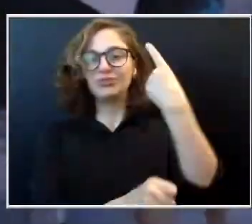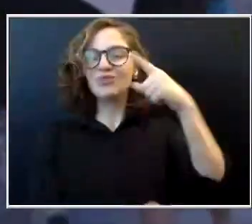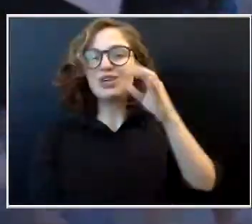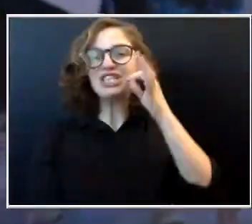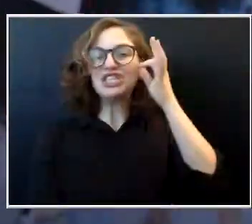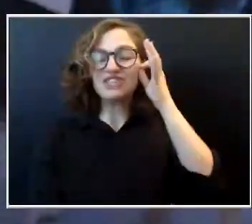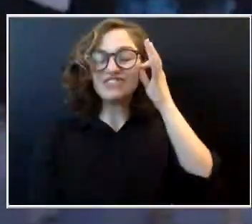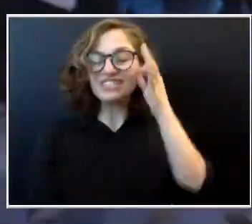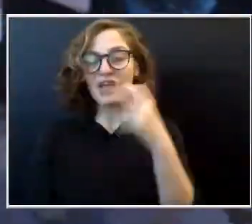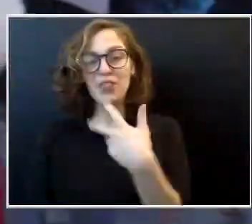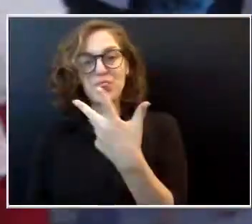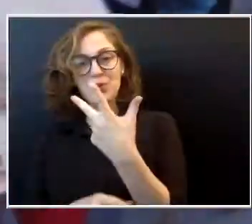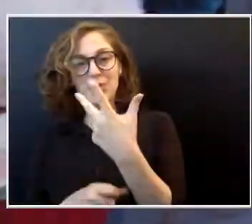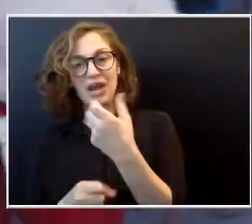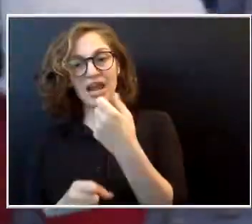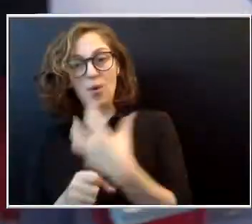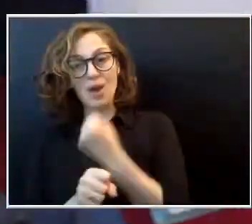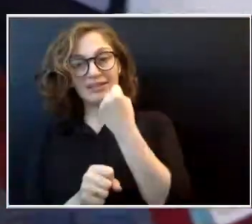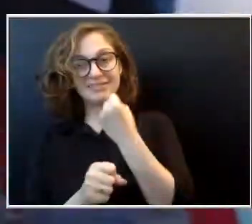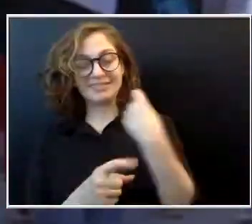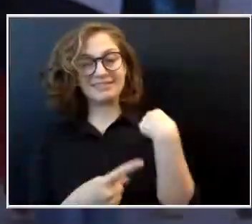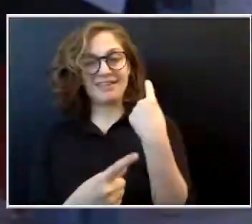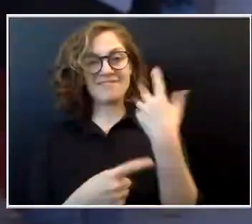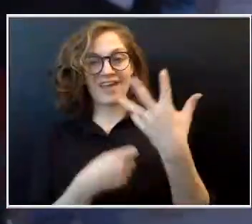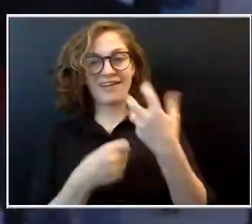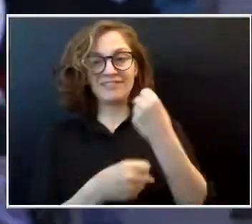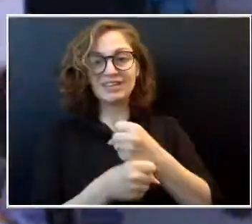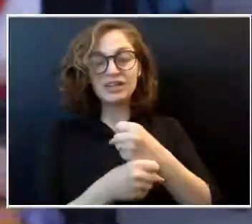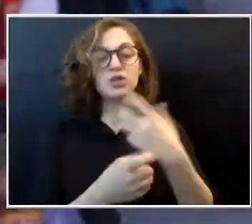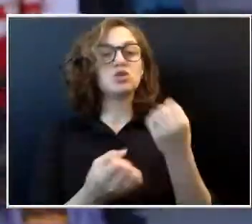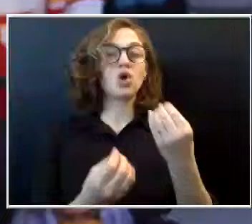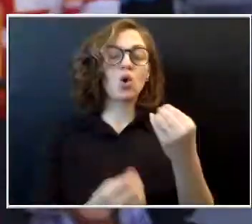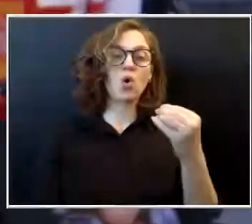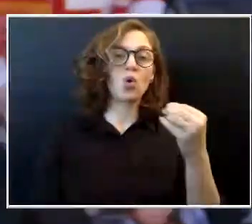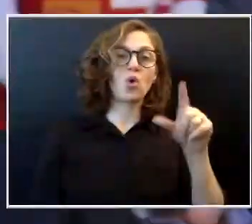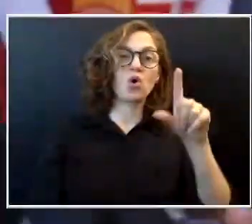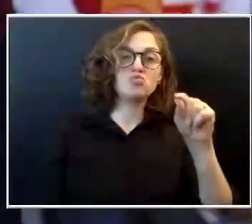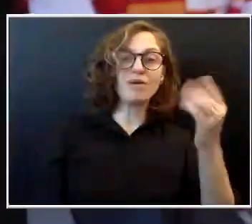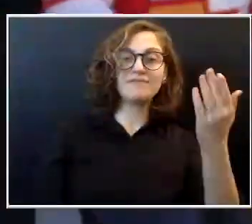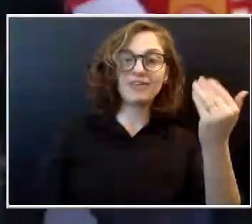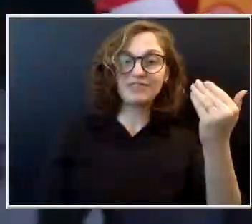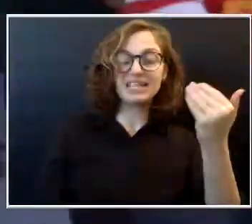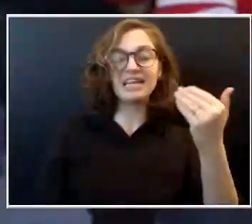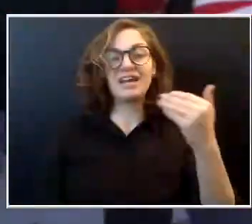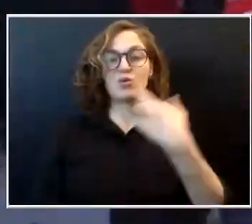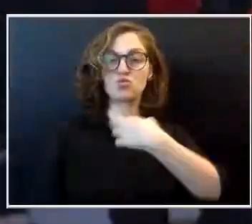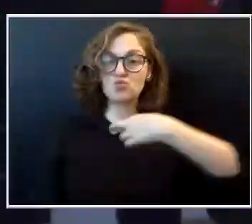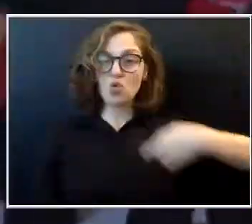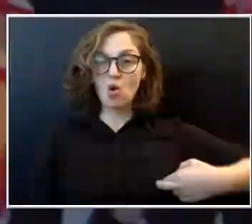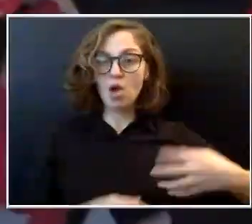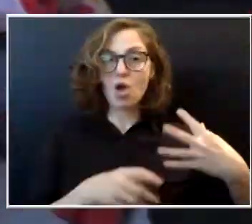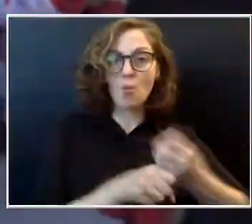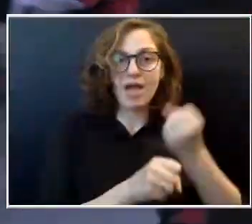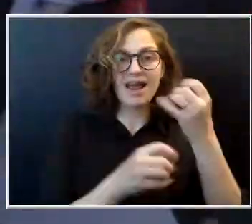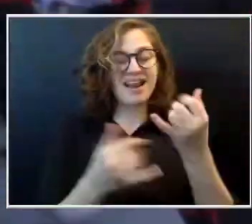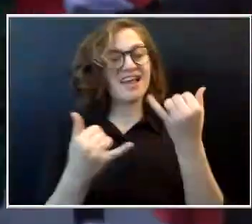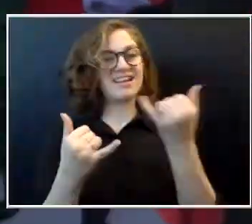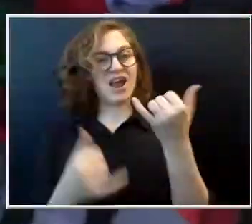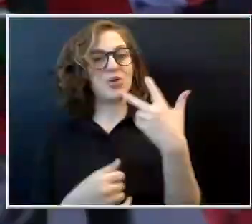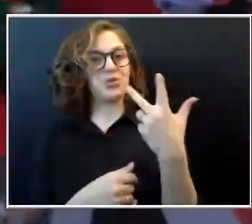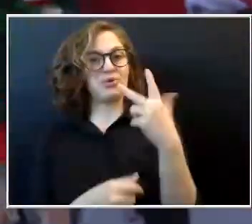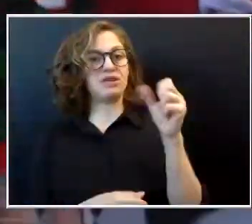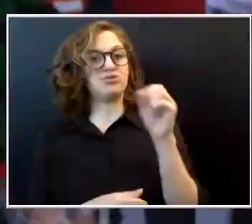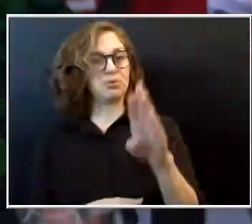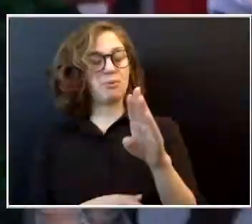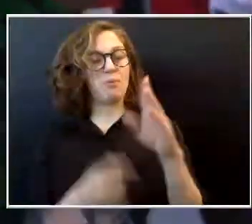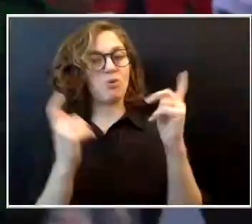think with the Royals winning in 2015 and then now 3 Super Bowl celebrations, the city's got it figured out on how